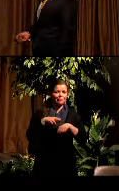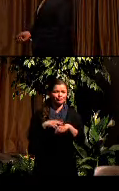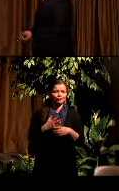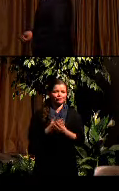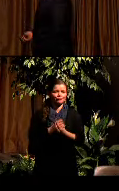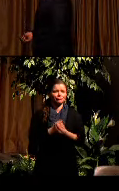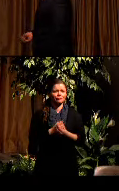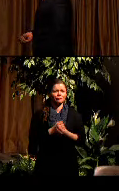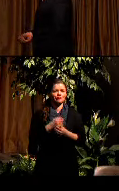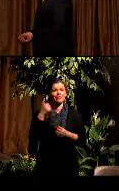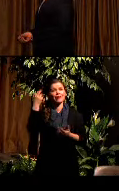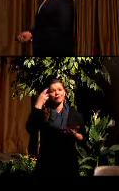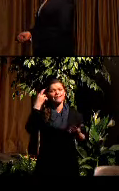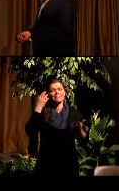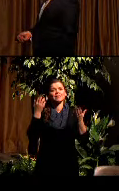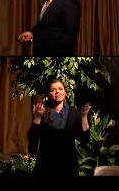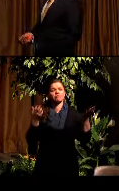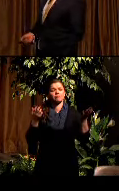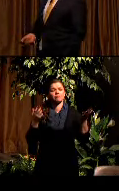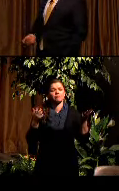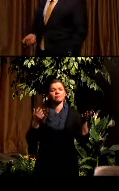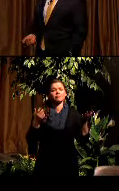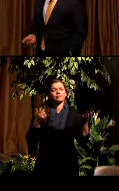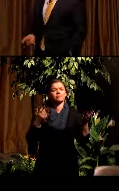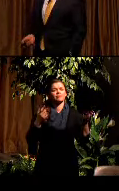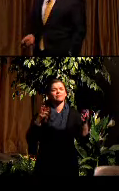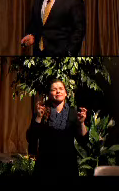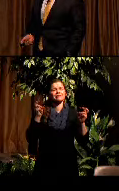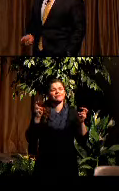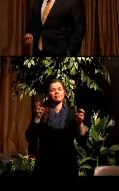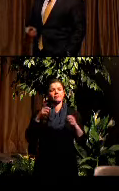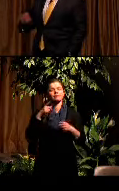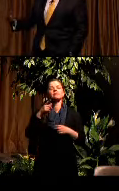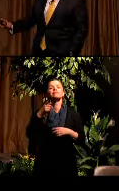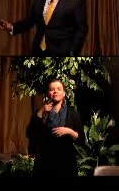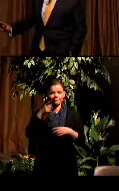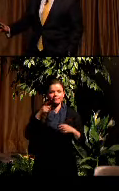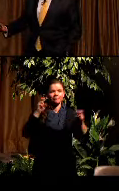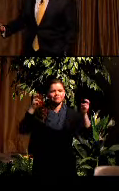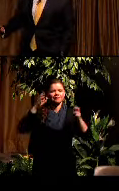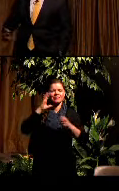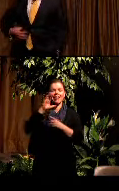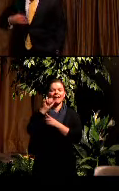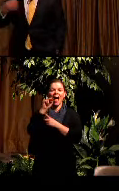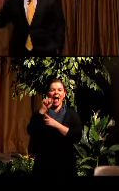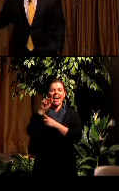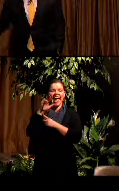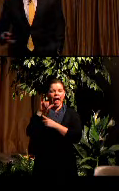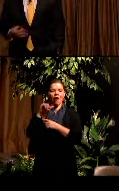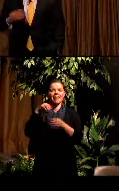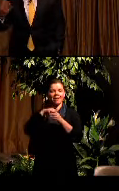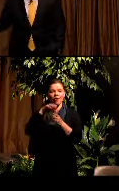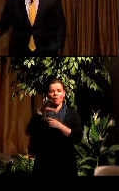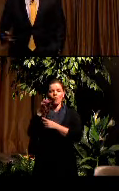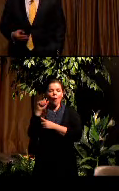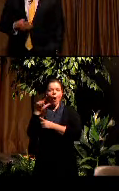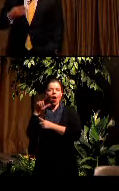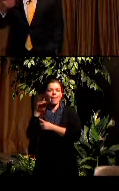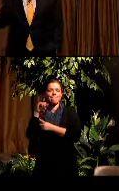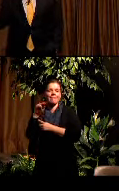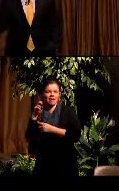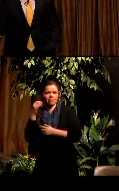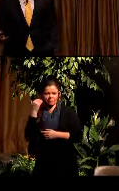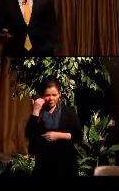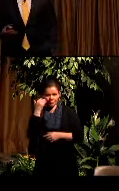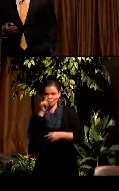coal mine, if you will. They're superb indicators of environmental health. If birds are present, usually the environment's pretty good. If